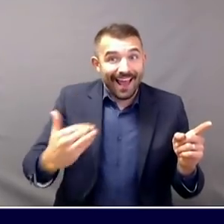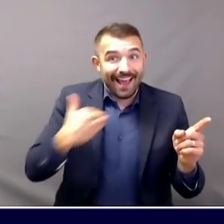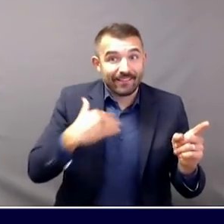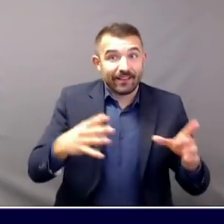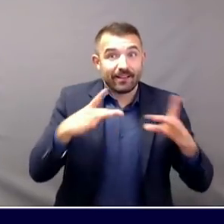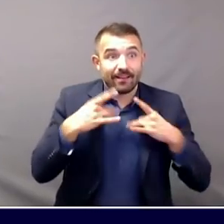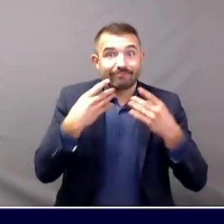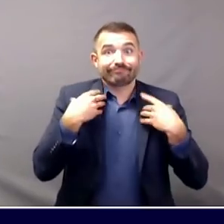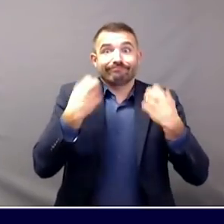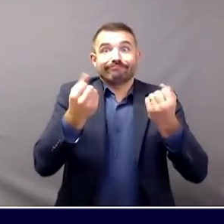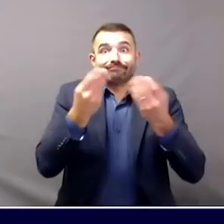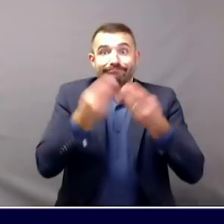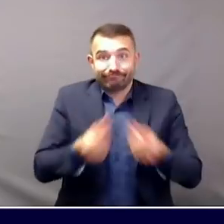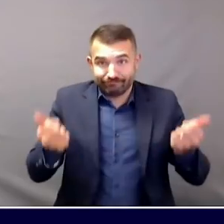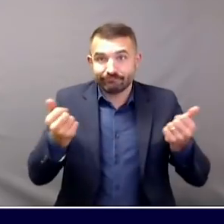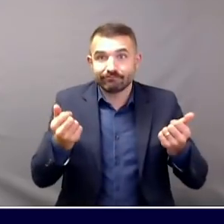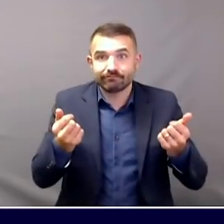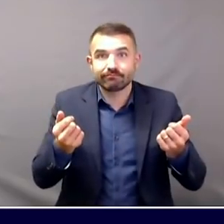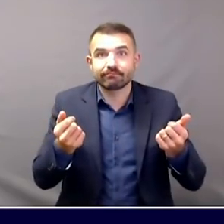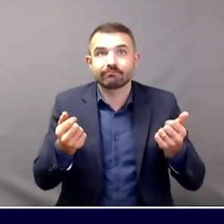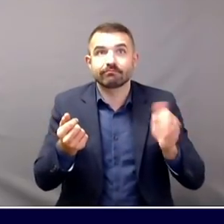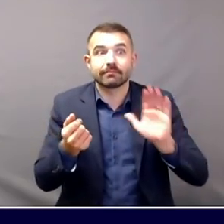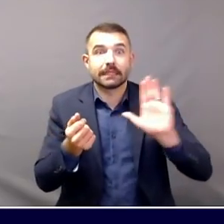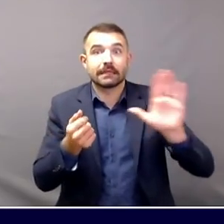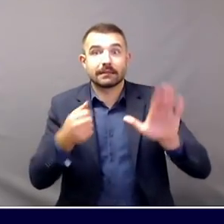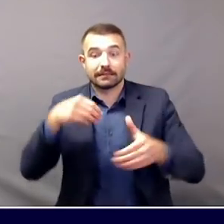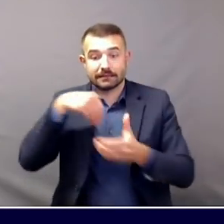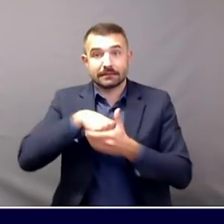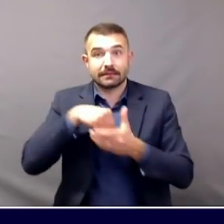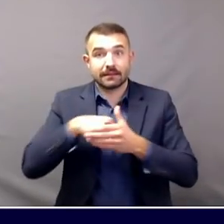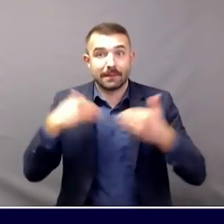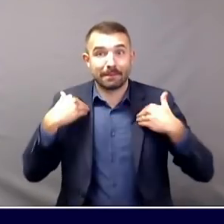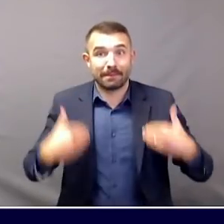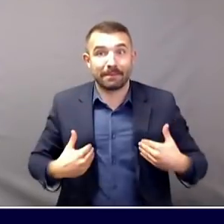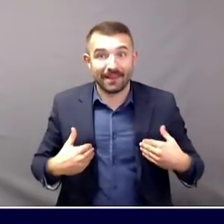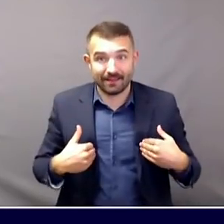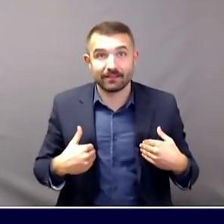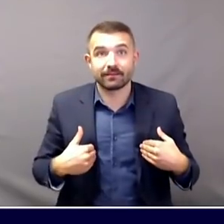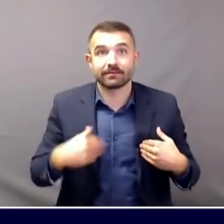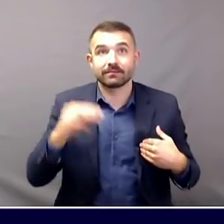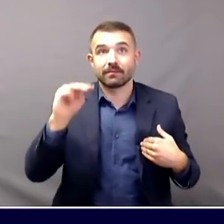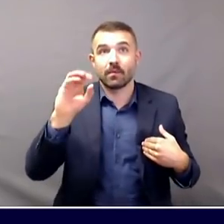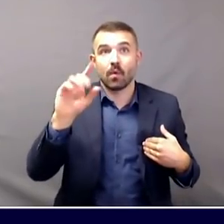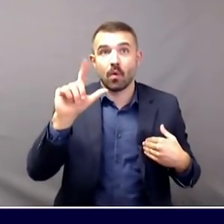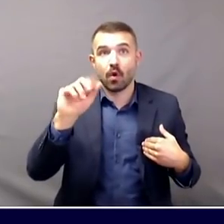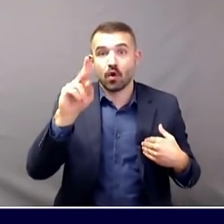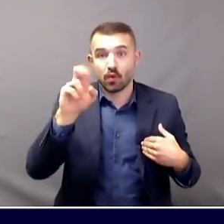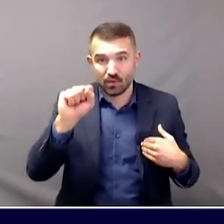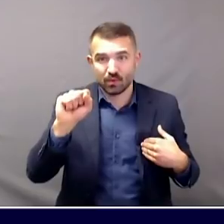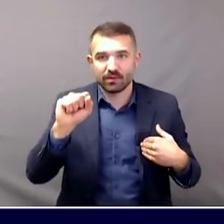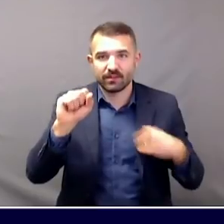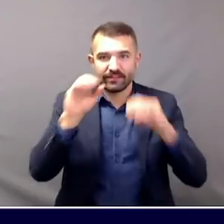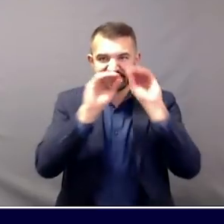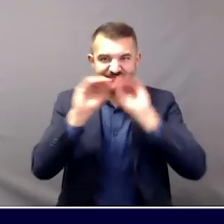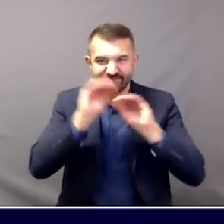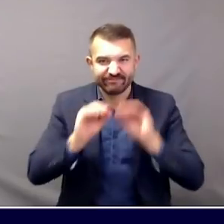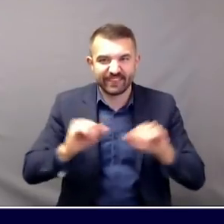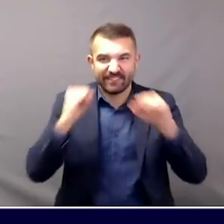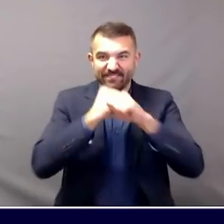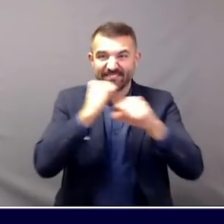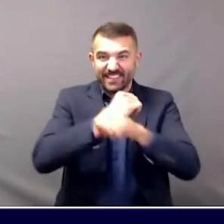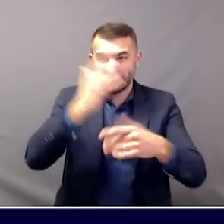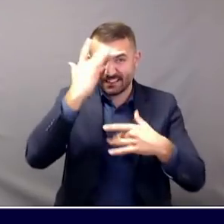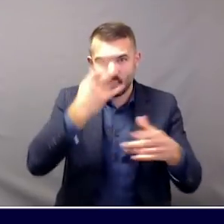antibodies, those disease-fighting molecules that are amongst all of us, figure out which ones are effective against COVID-19, and